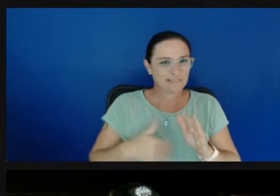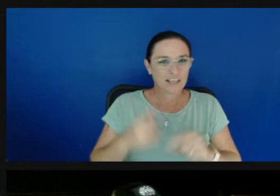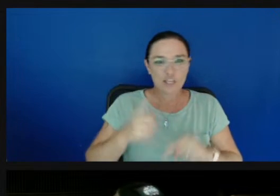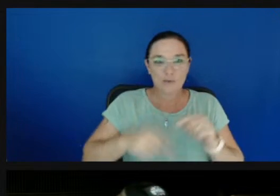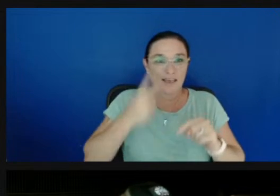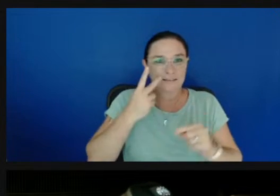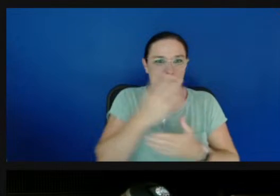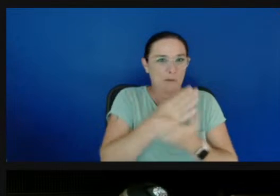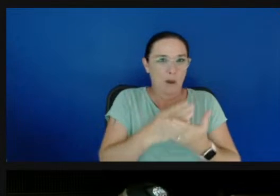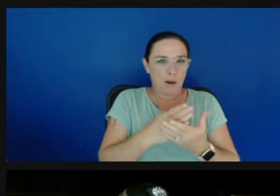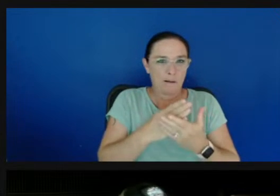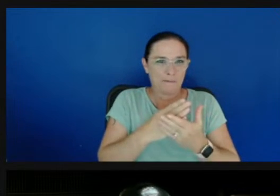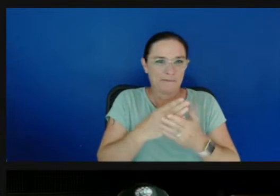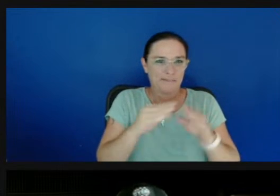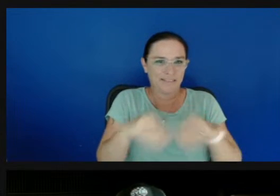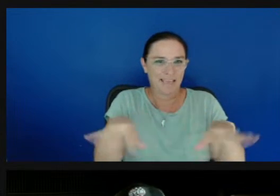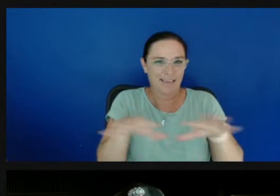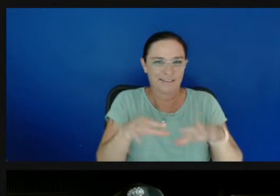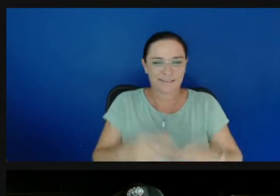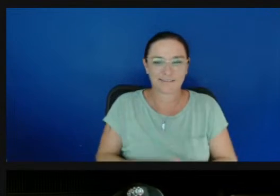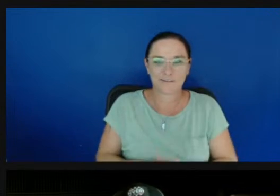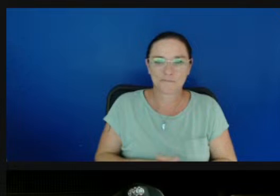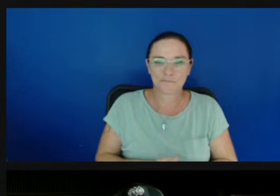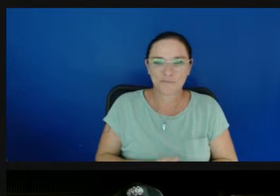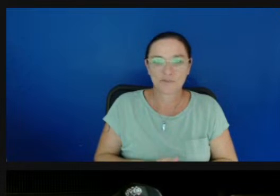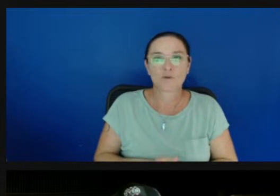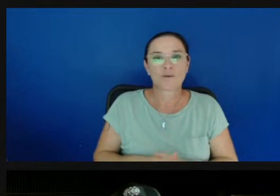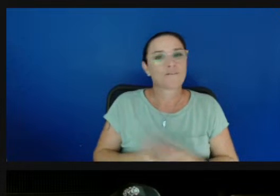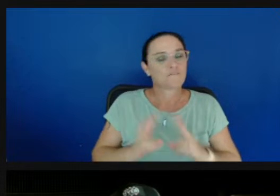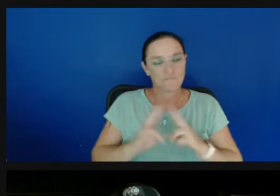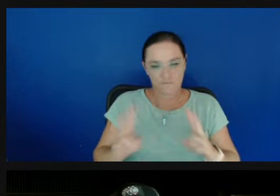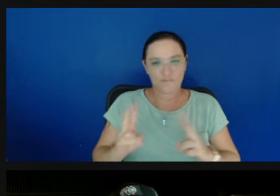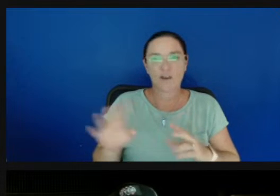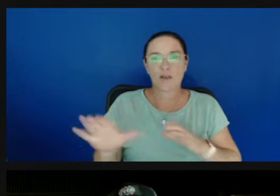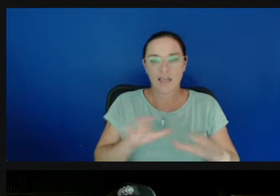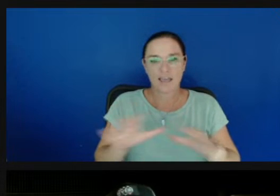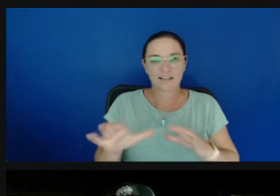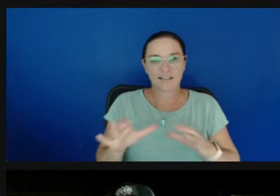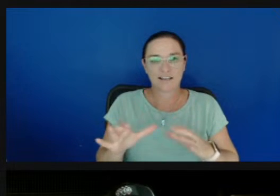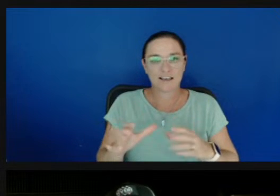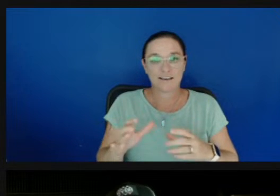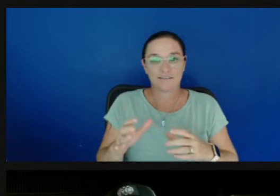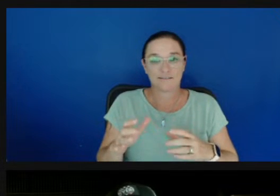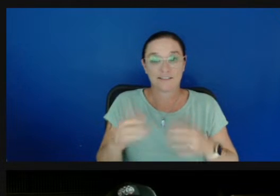summit in here. So very active still, even when it's slowed down for us.